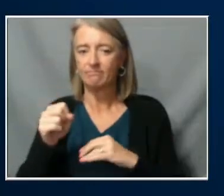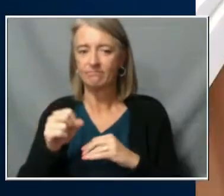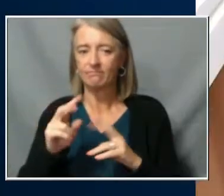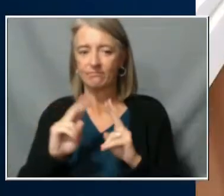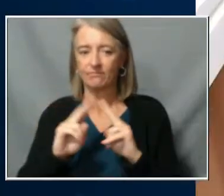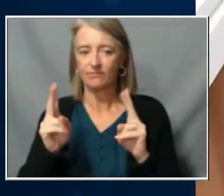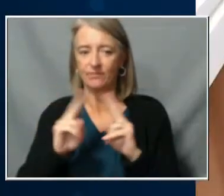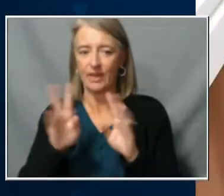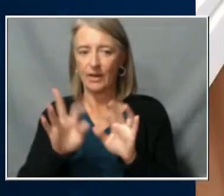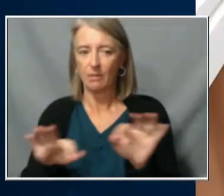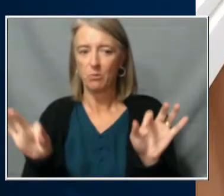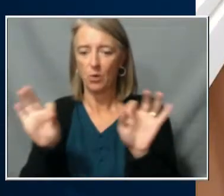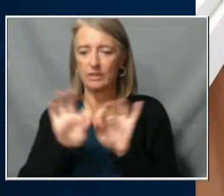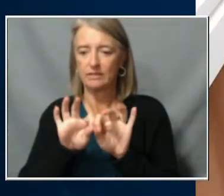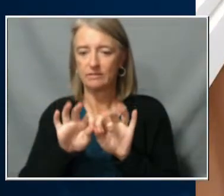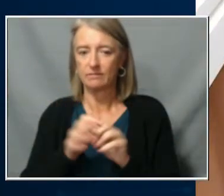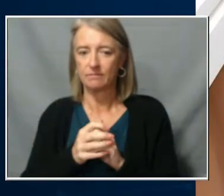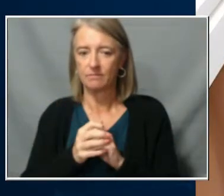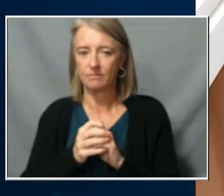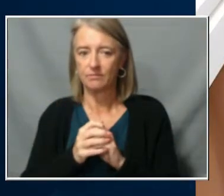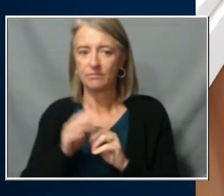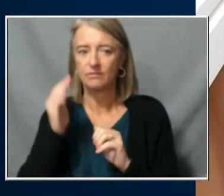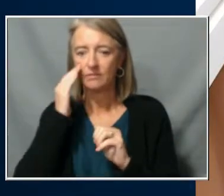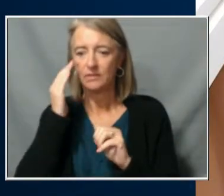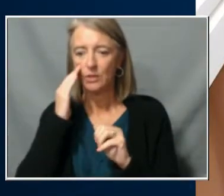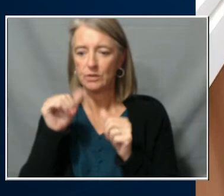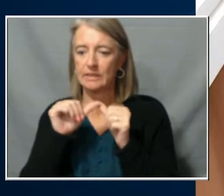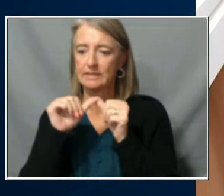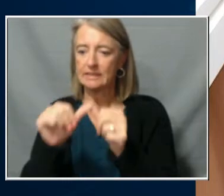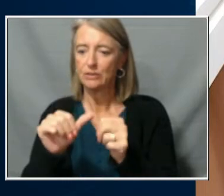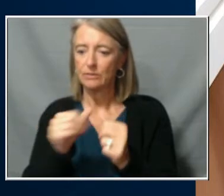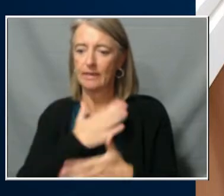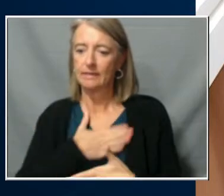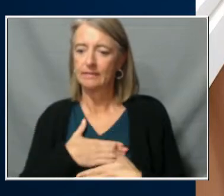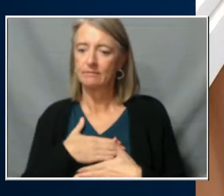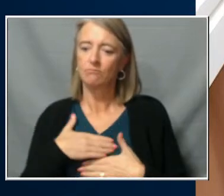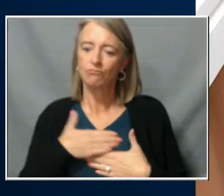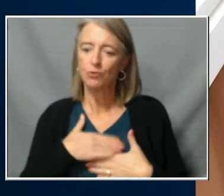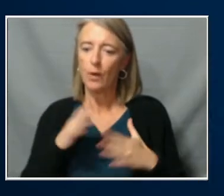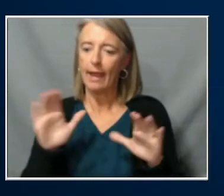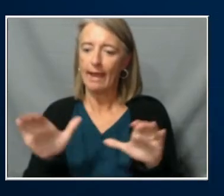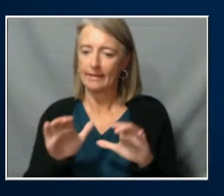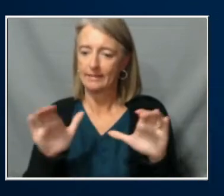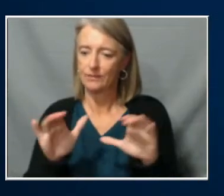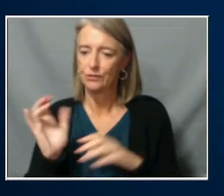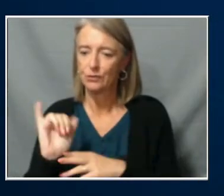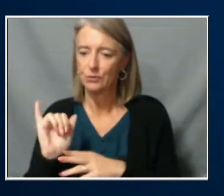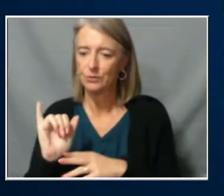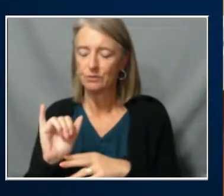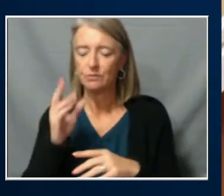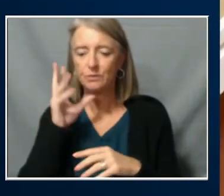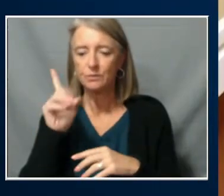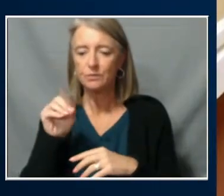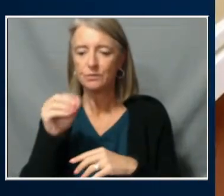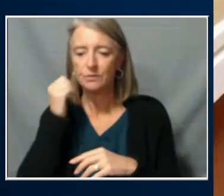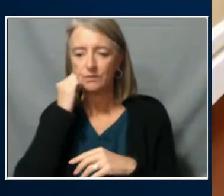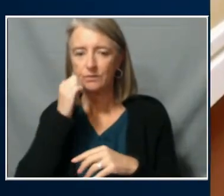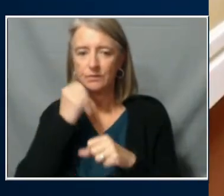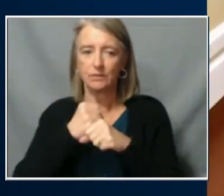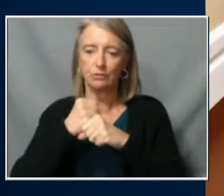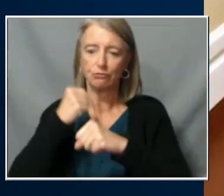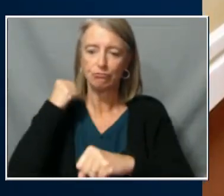important. To not only be active, but to like to be active. Okay, so you do this every day. You do your stretches,